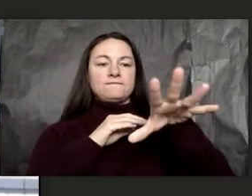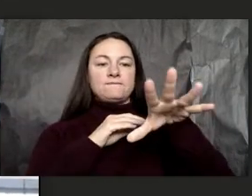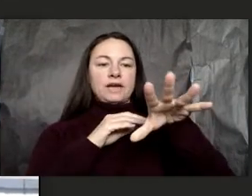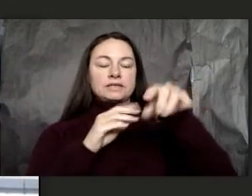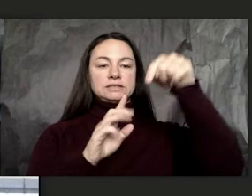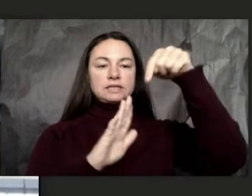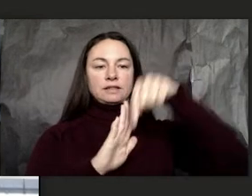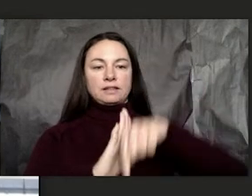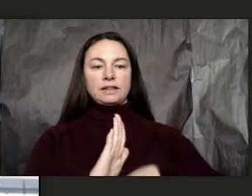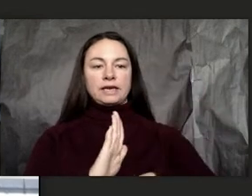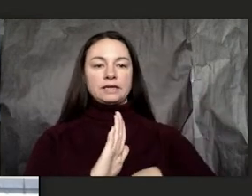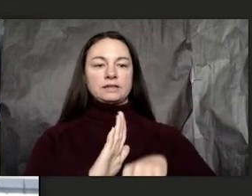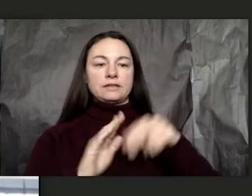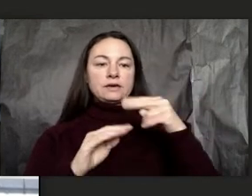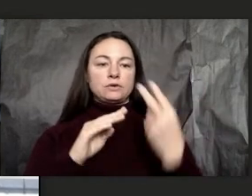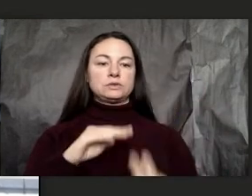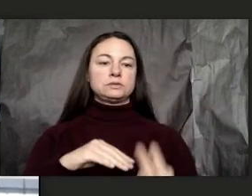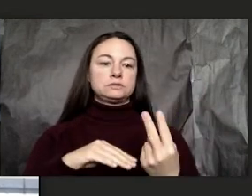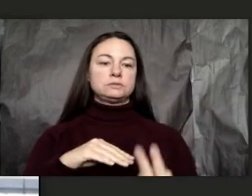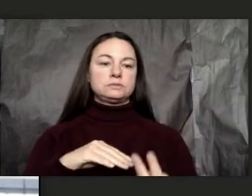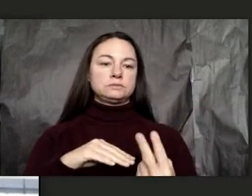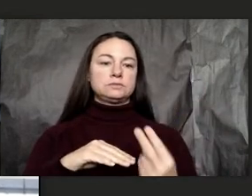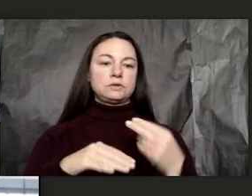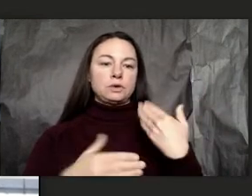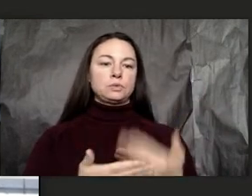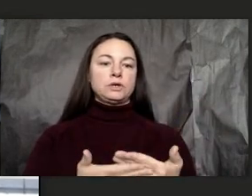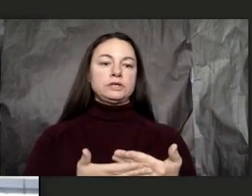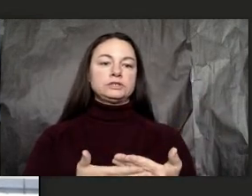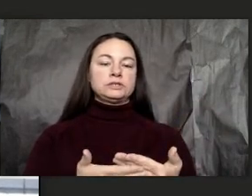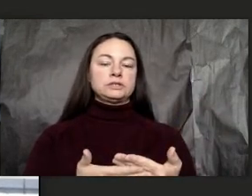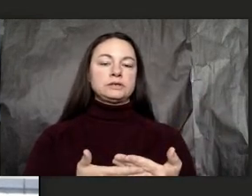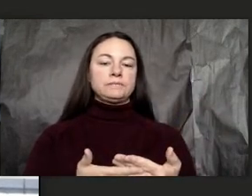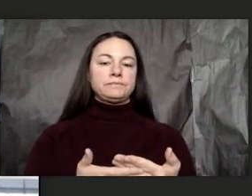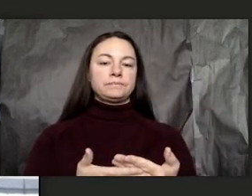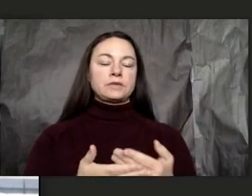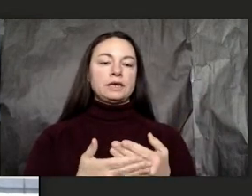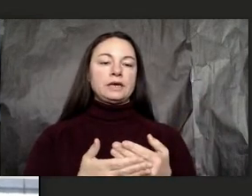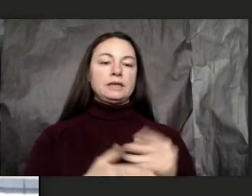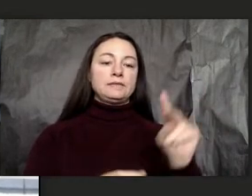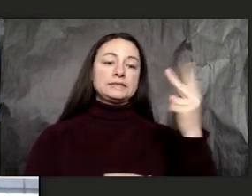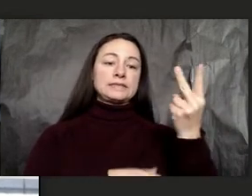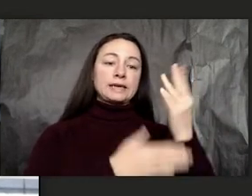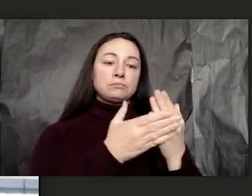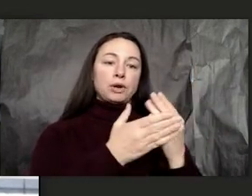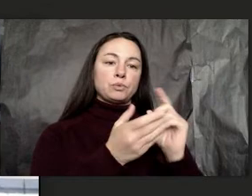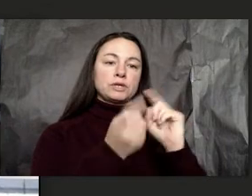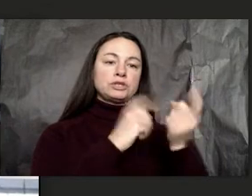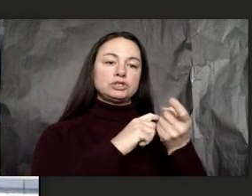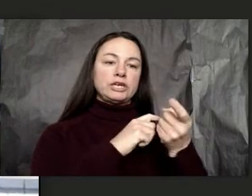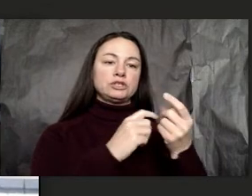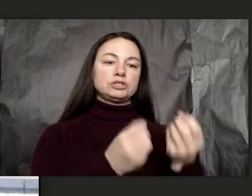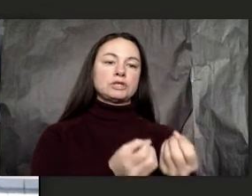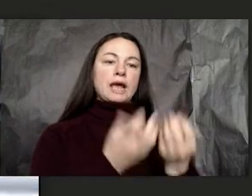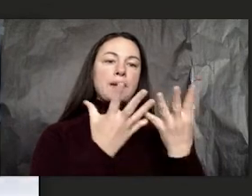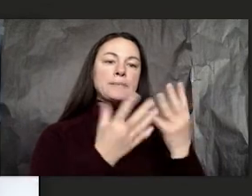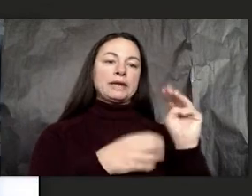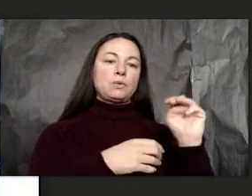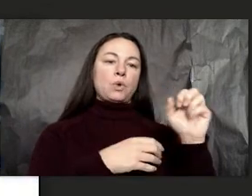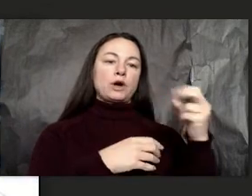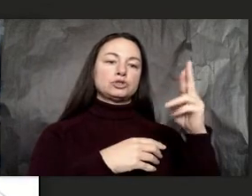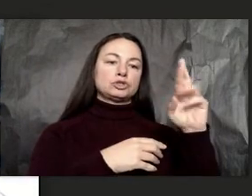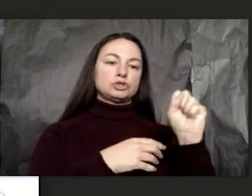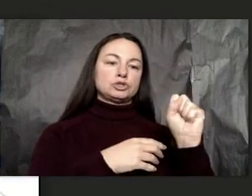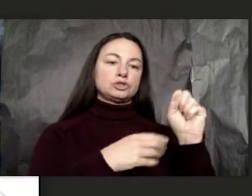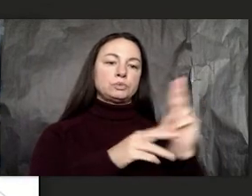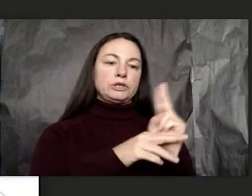reaches. In the other part, we are going to change the number of washers. 1 washer, 2 washers, 3 washers, and 4.